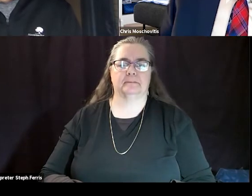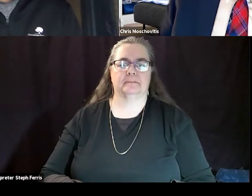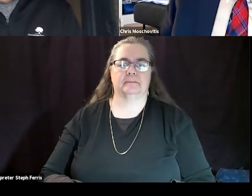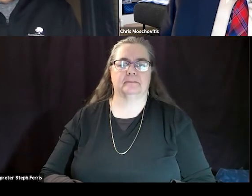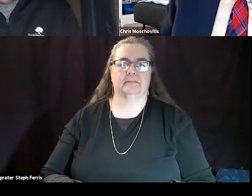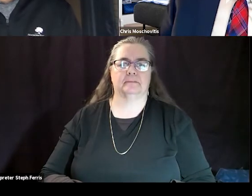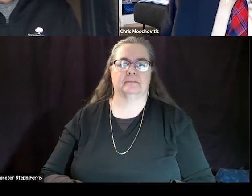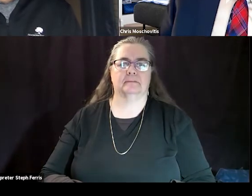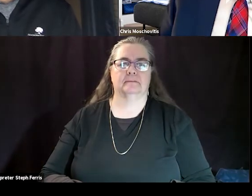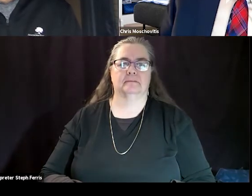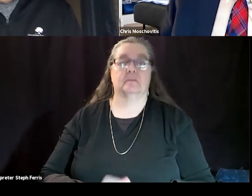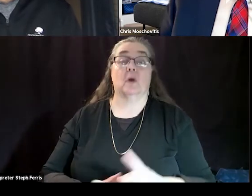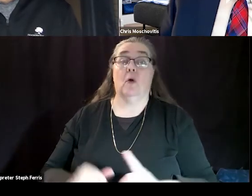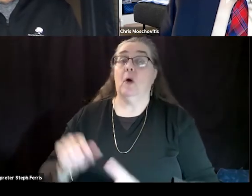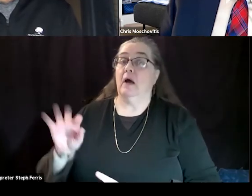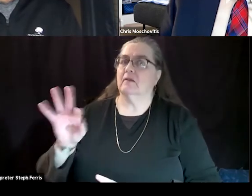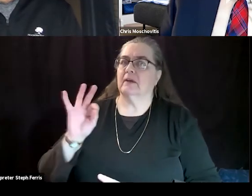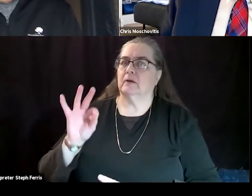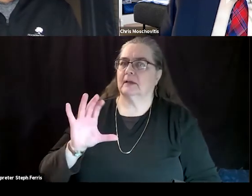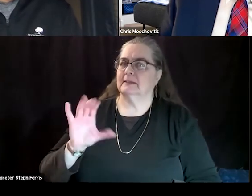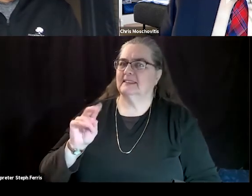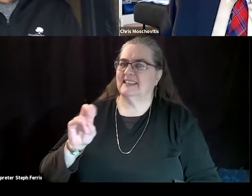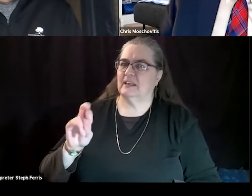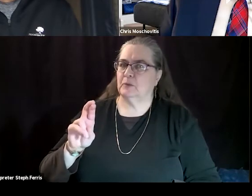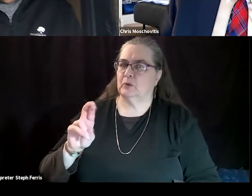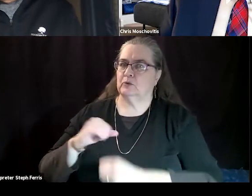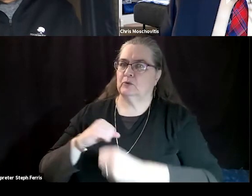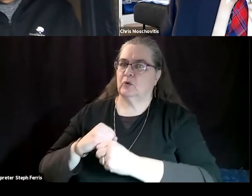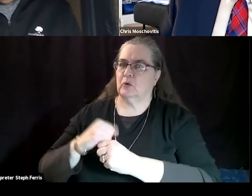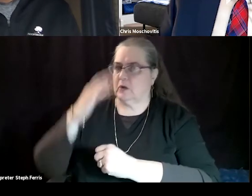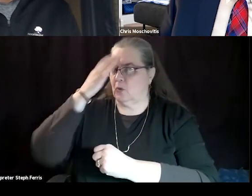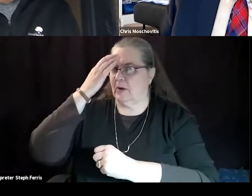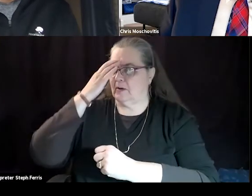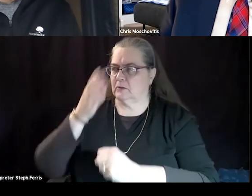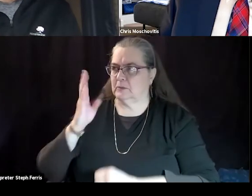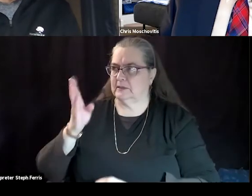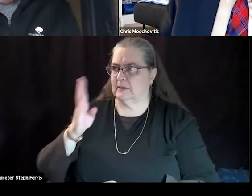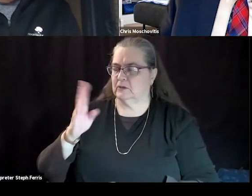Oh yeah, here we go. Cybersecurity awareness presentations.